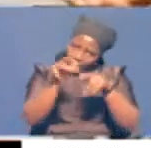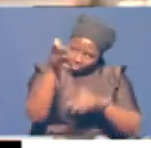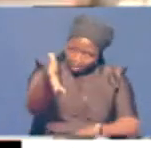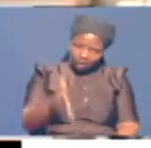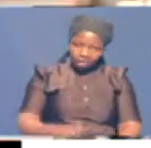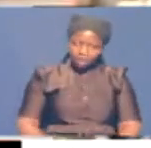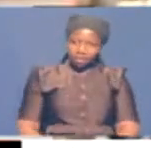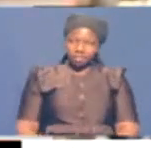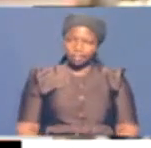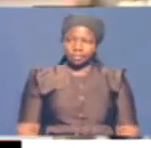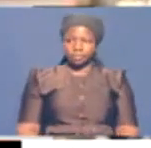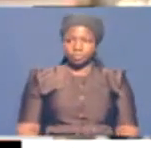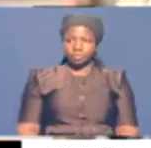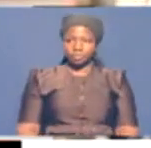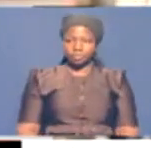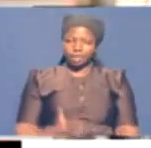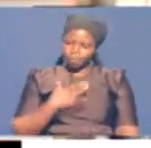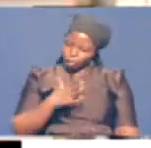I'll go there.